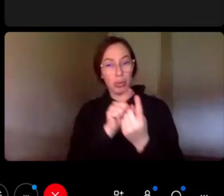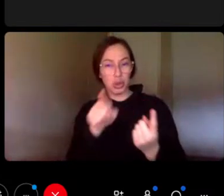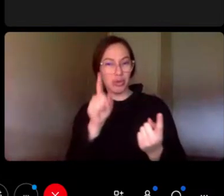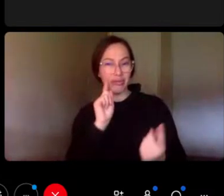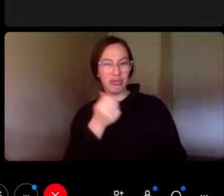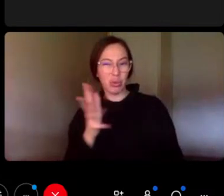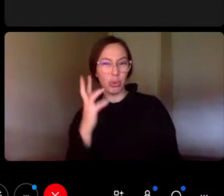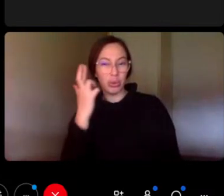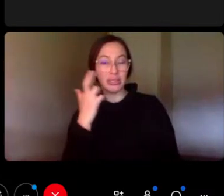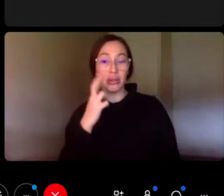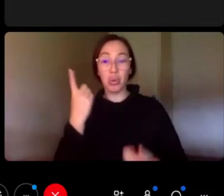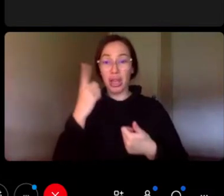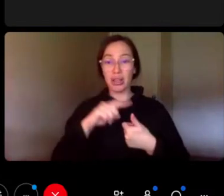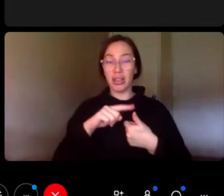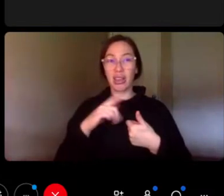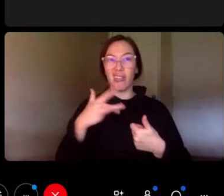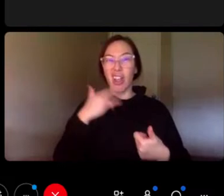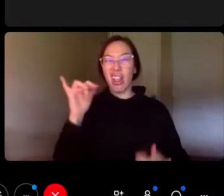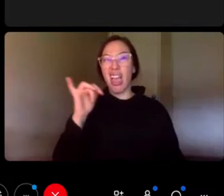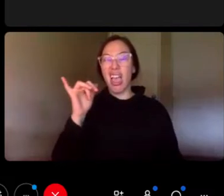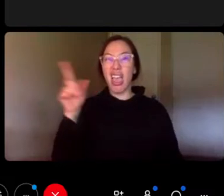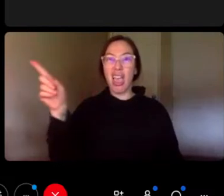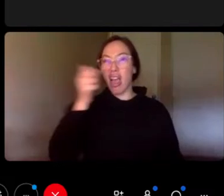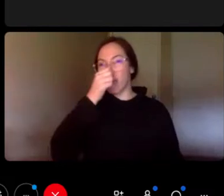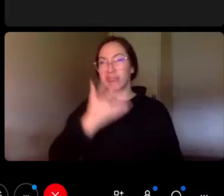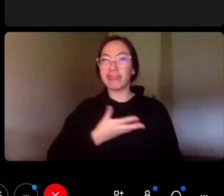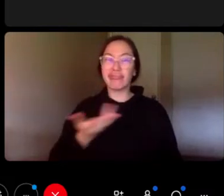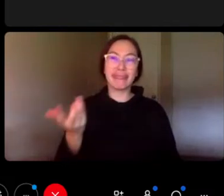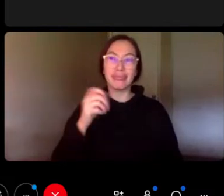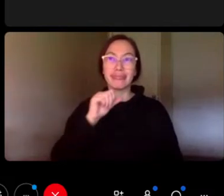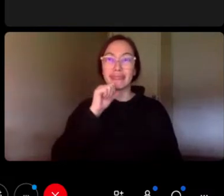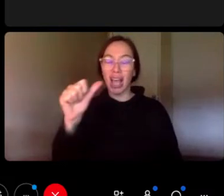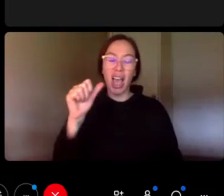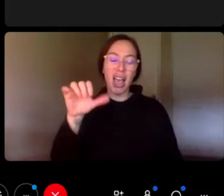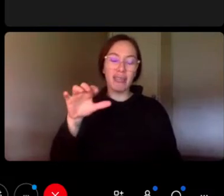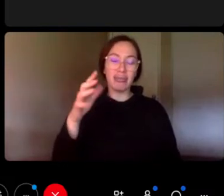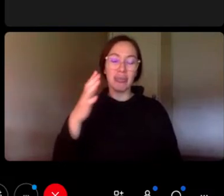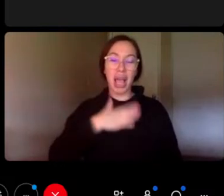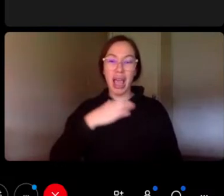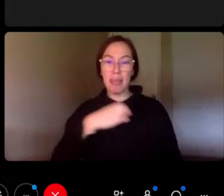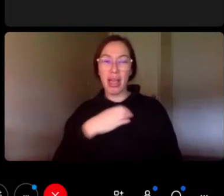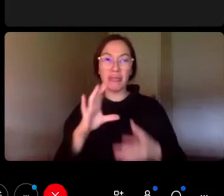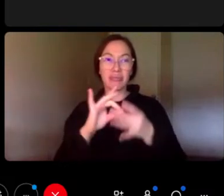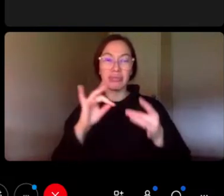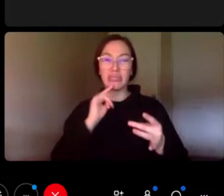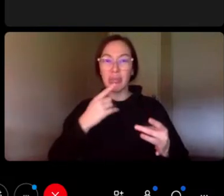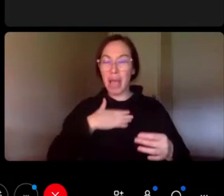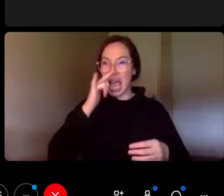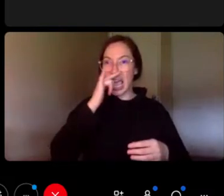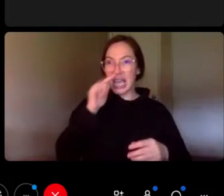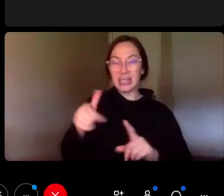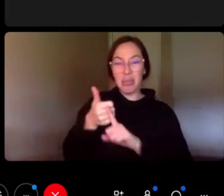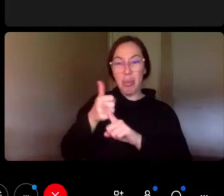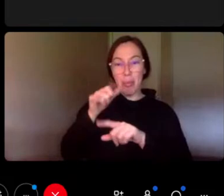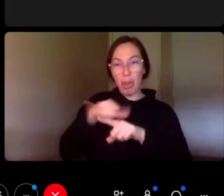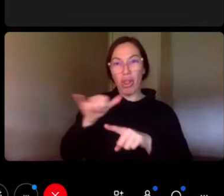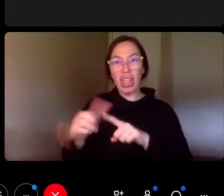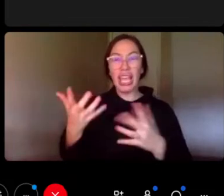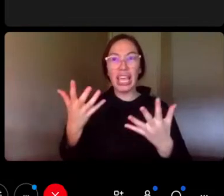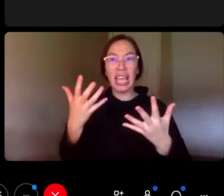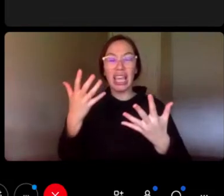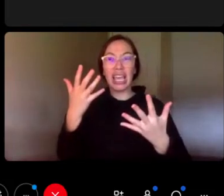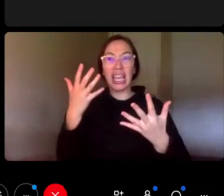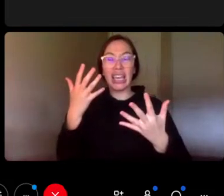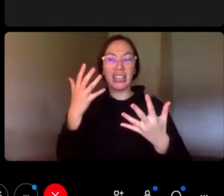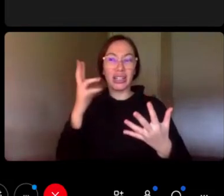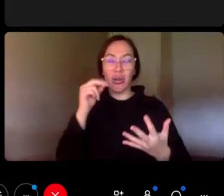reasons. One is they were blown off or they feel like they were. Somebody didn't take my issue seriously enough. My kid's being bullied and nobody is, you